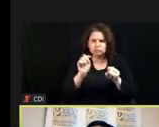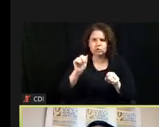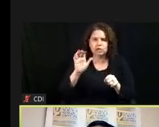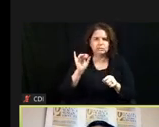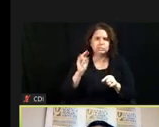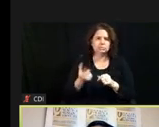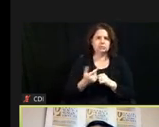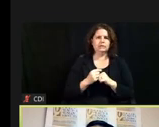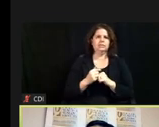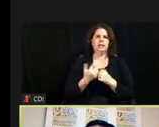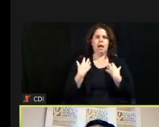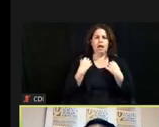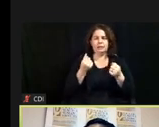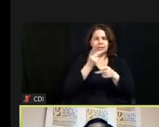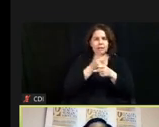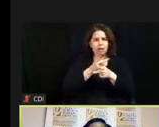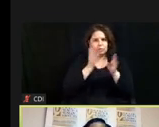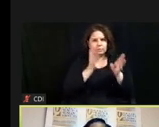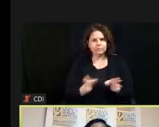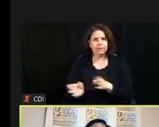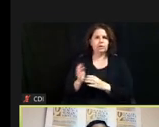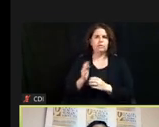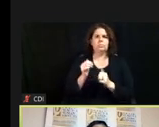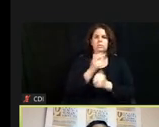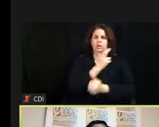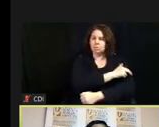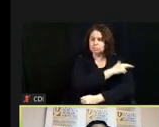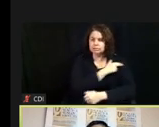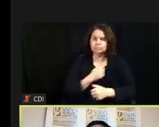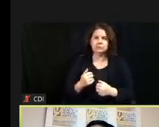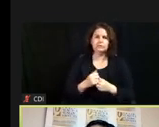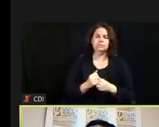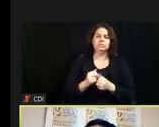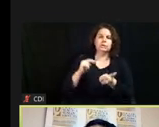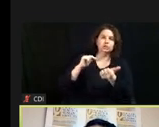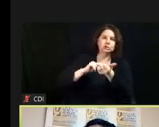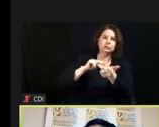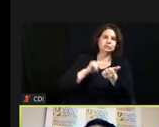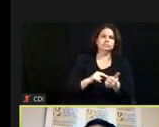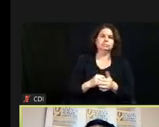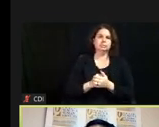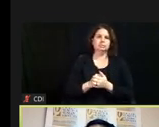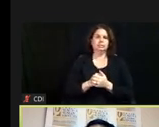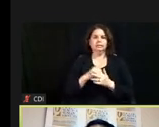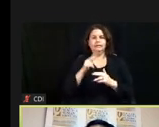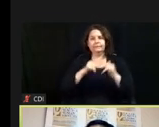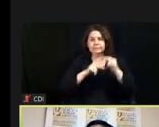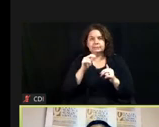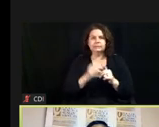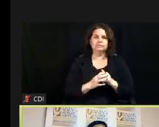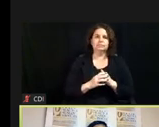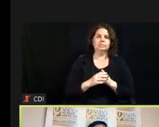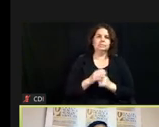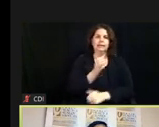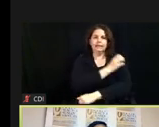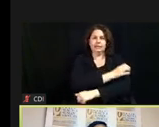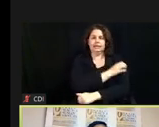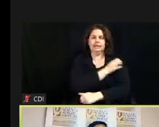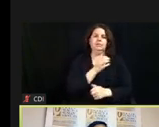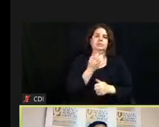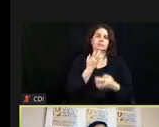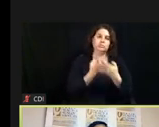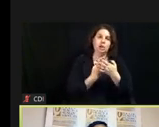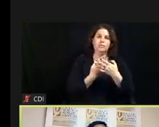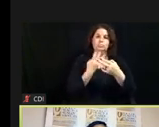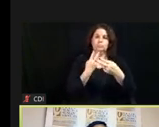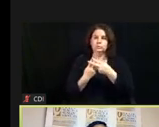through our hospitals, skilled nursing facilities, our clinics, jails and prisons. They have done